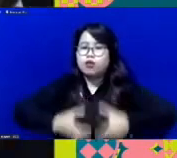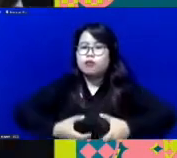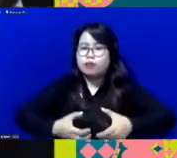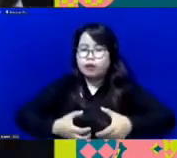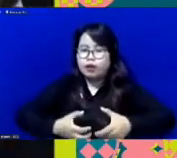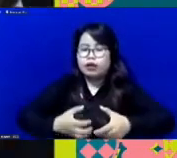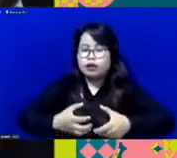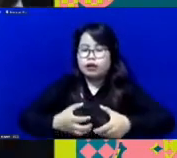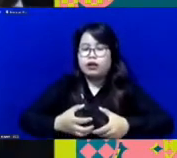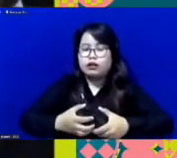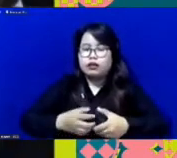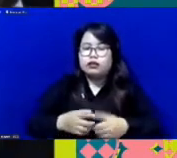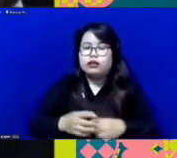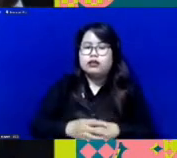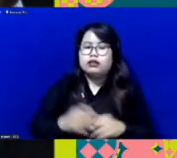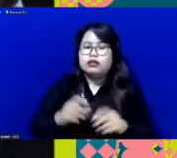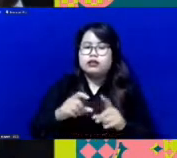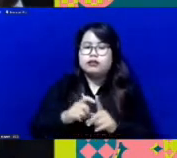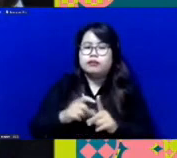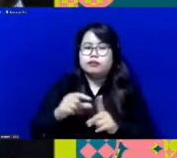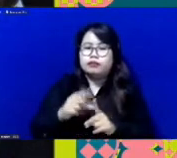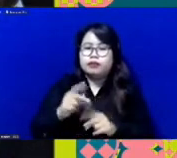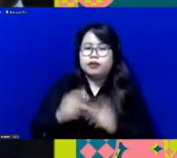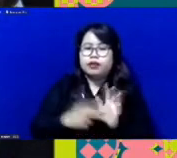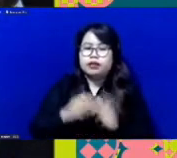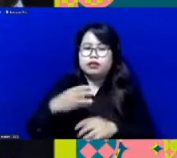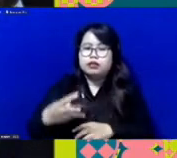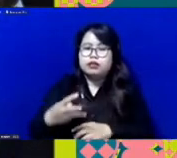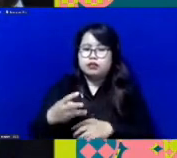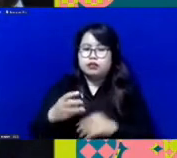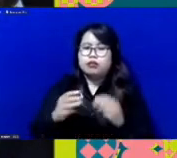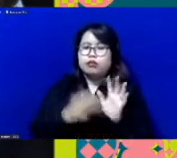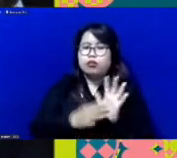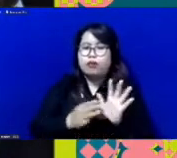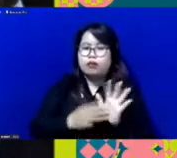bin Abdulaziz MISC Foundation, Saudi Arabia.